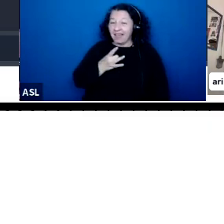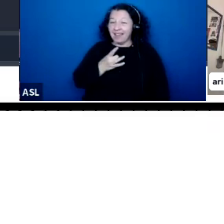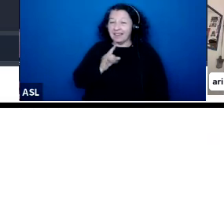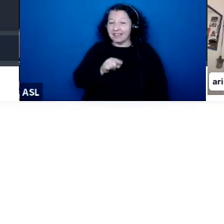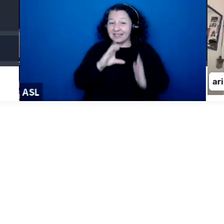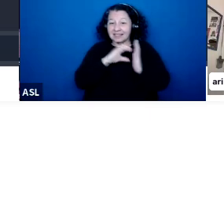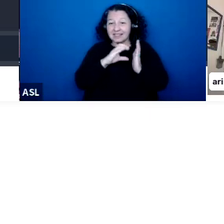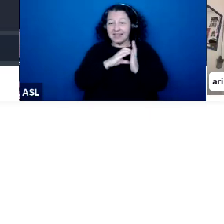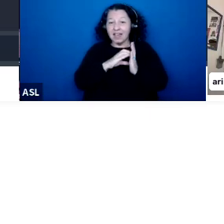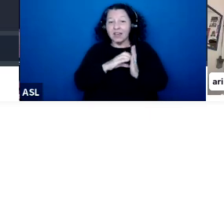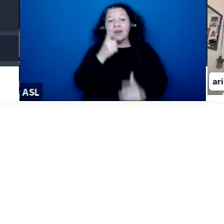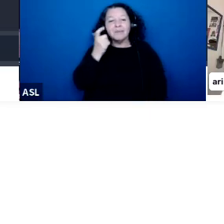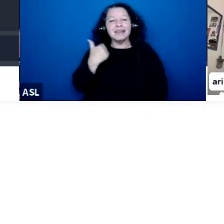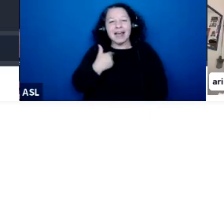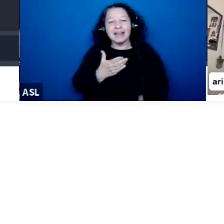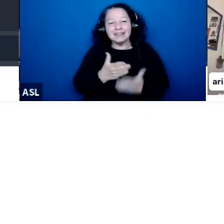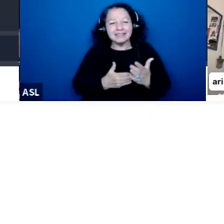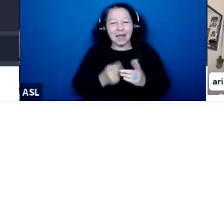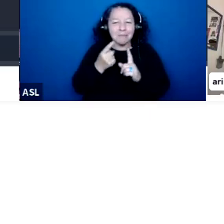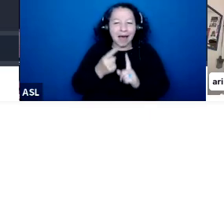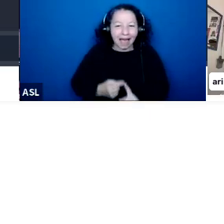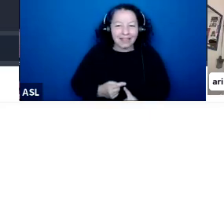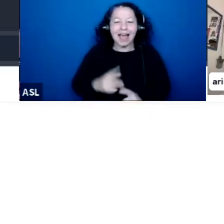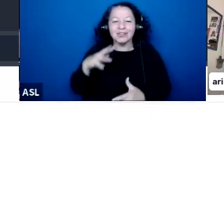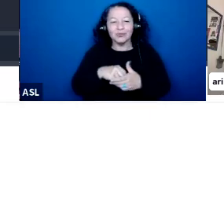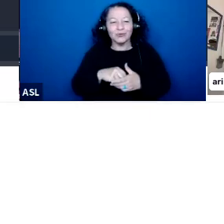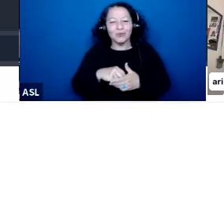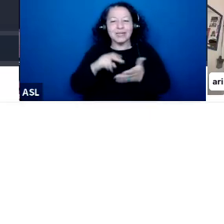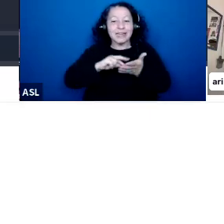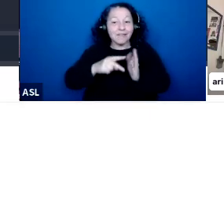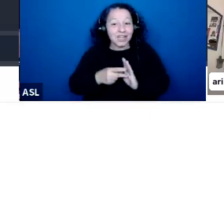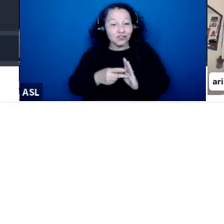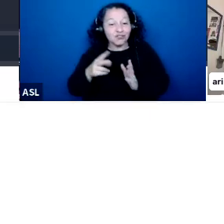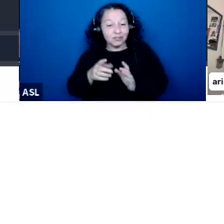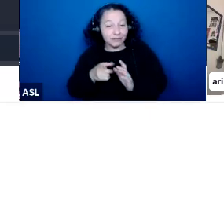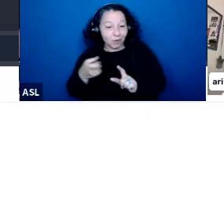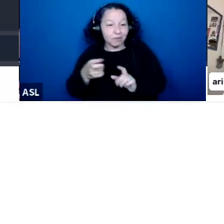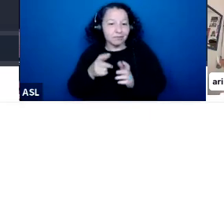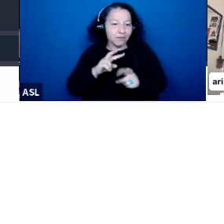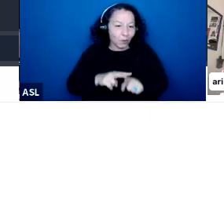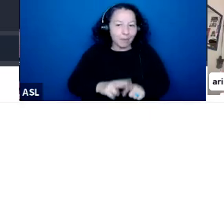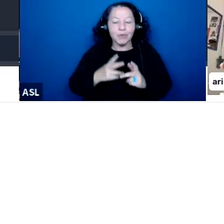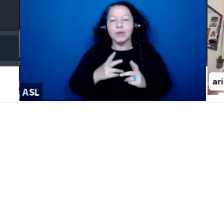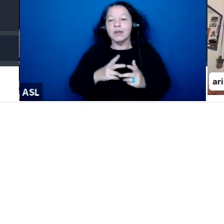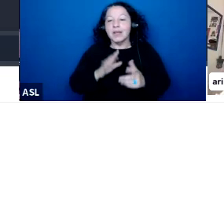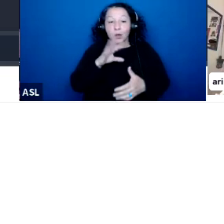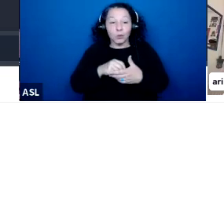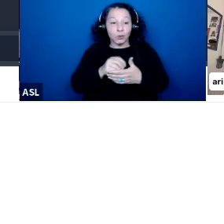what I really like about this section is that it has some highlights with definitions. It also